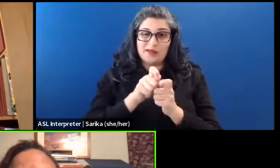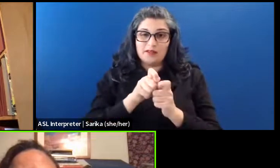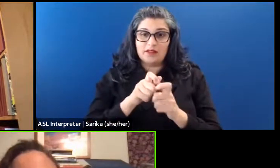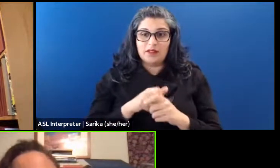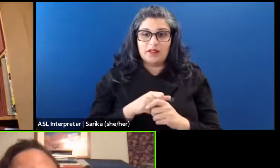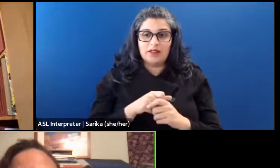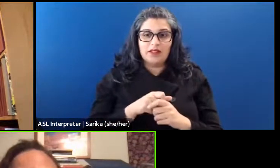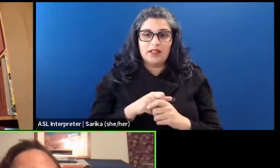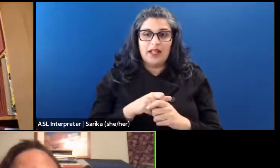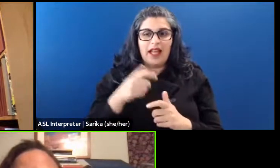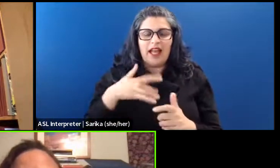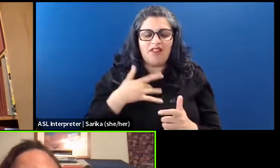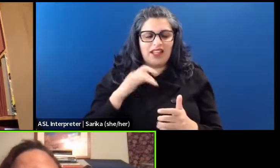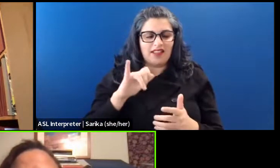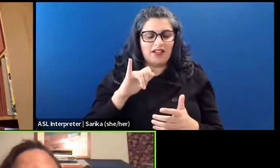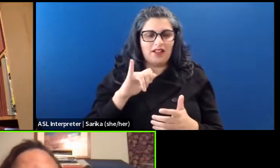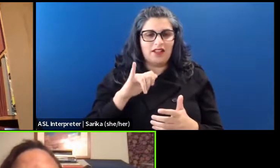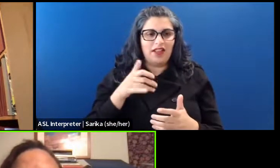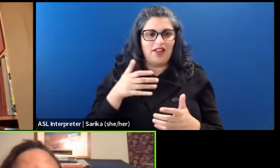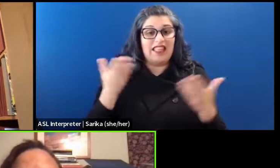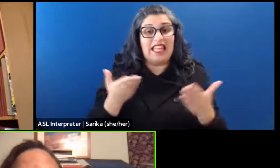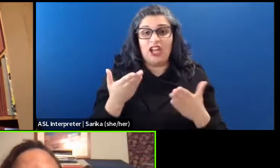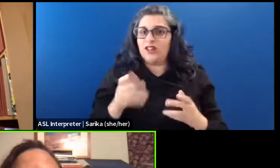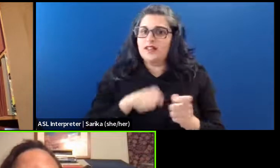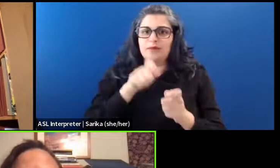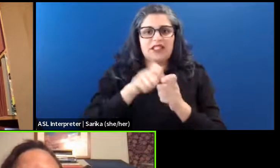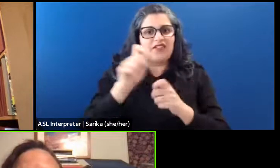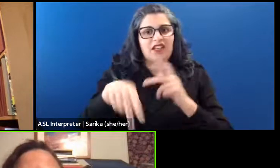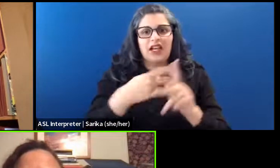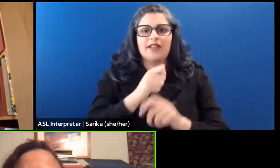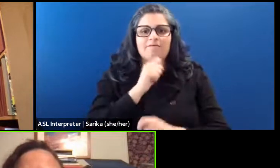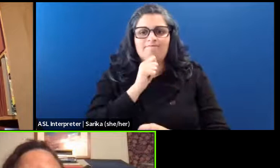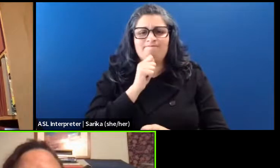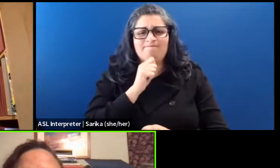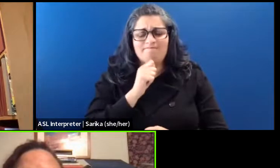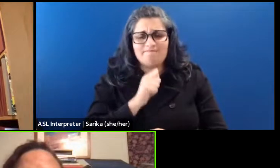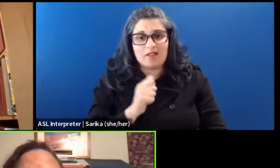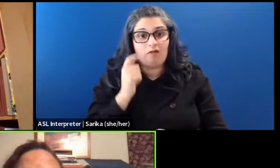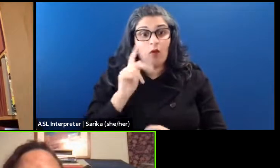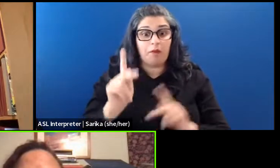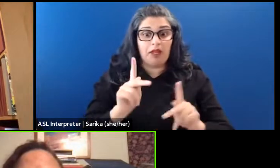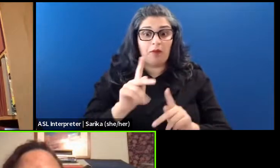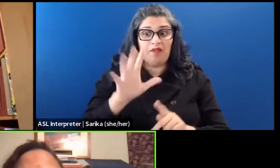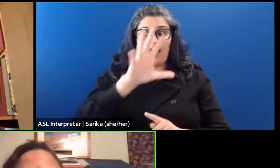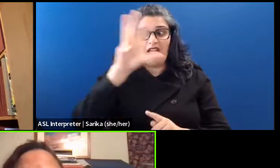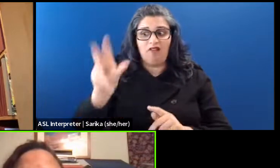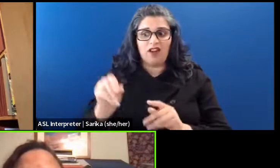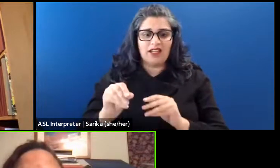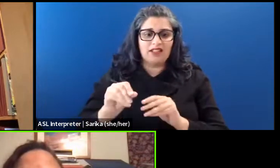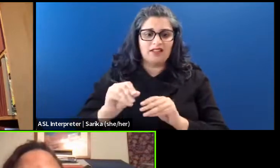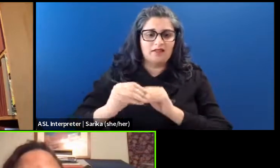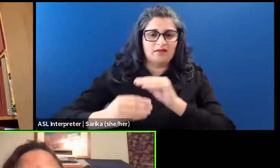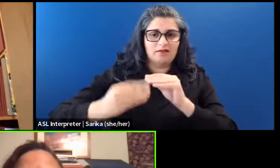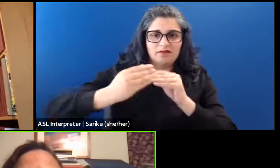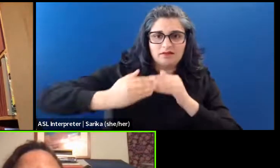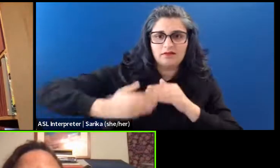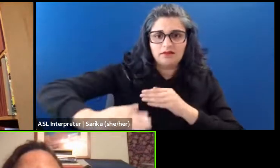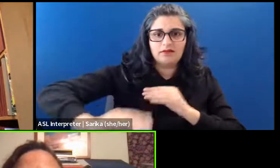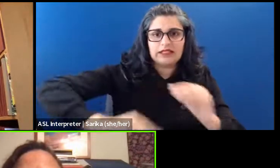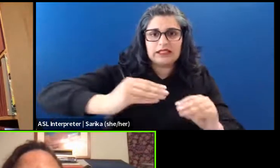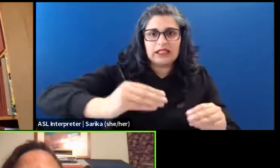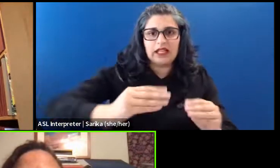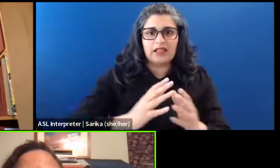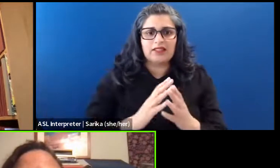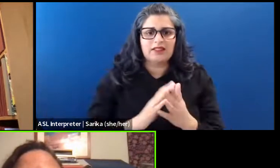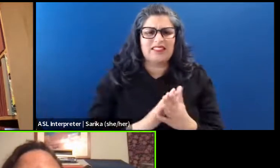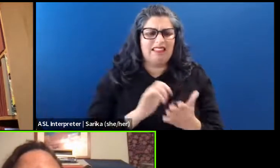I think there's a particular kind of suffering, right, that people of African descent experience that